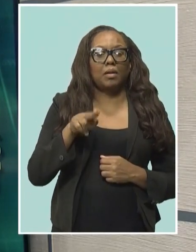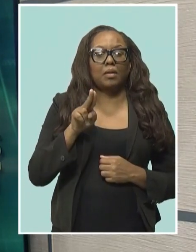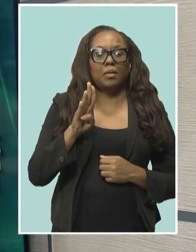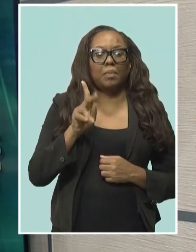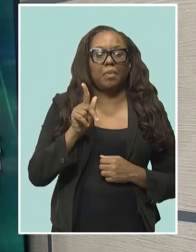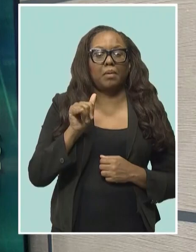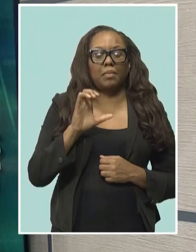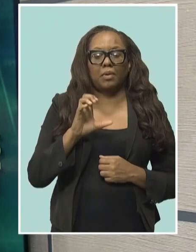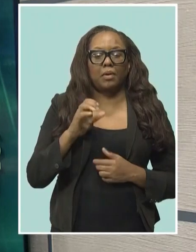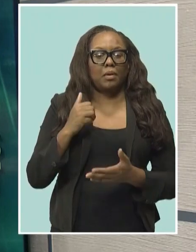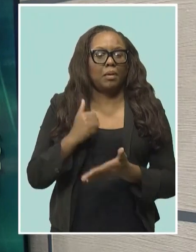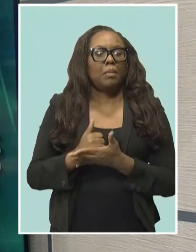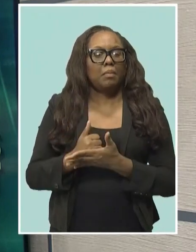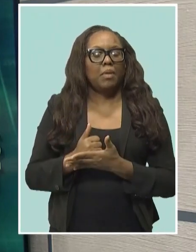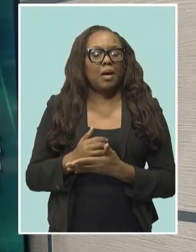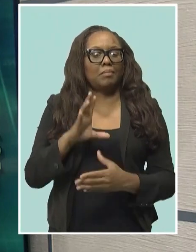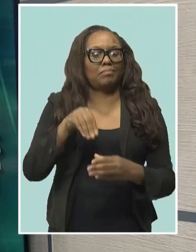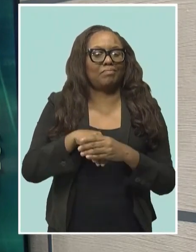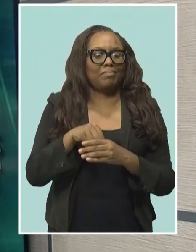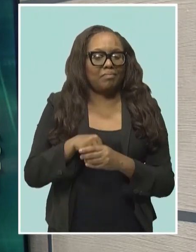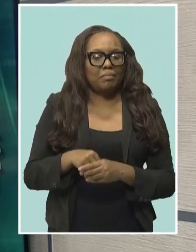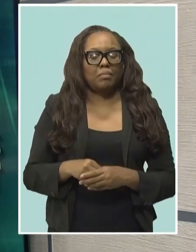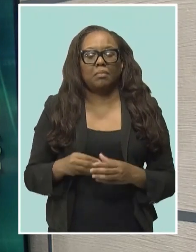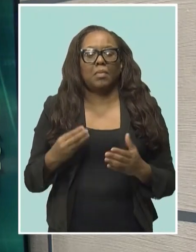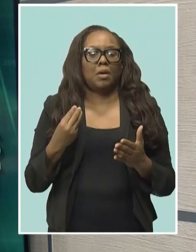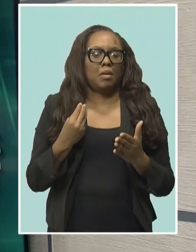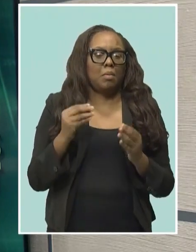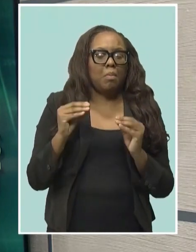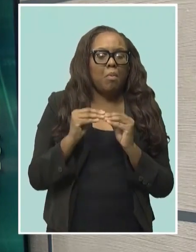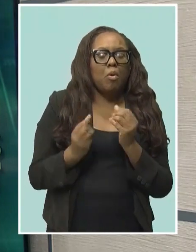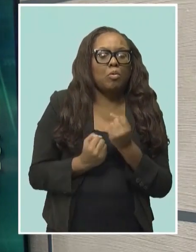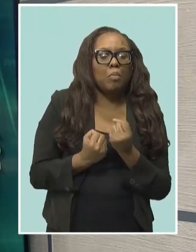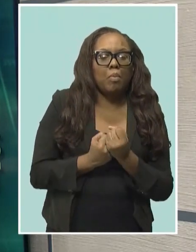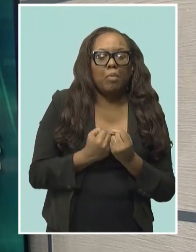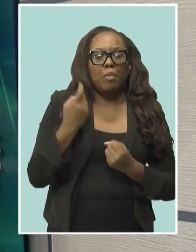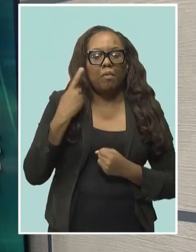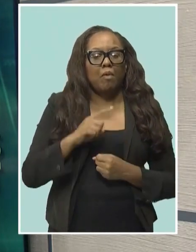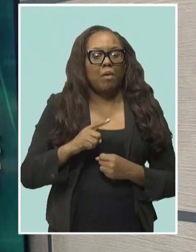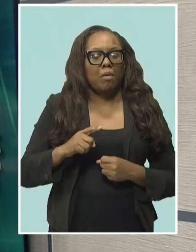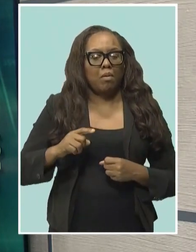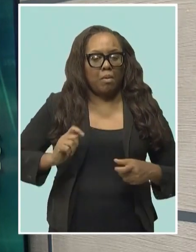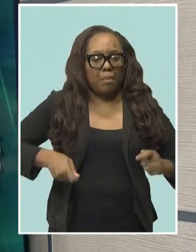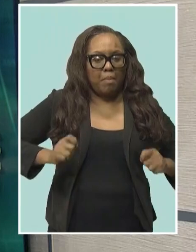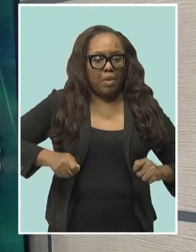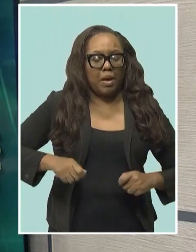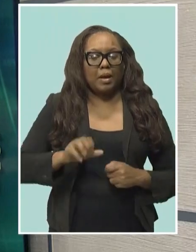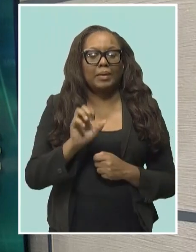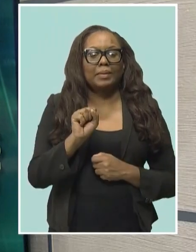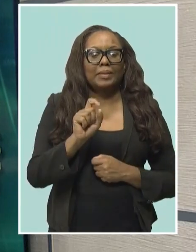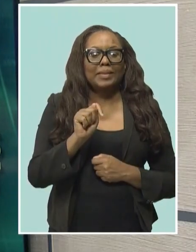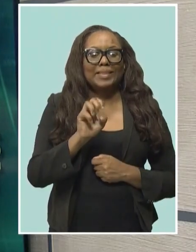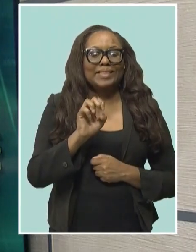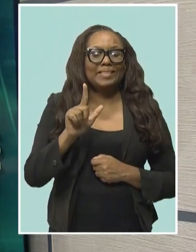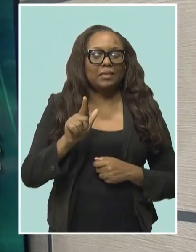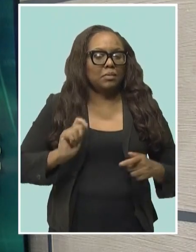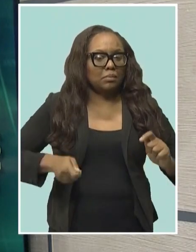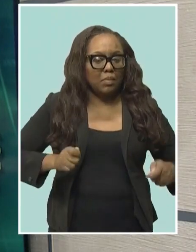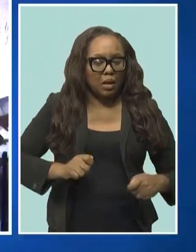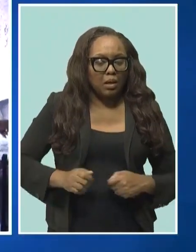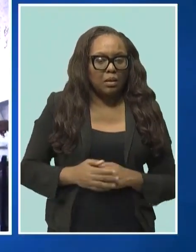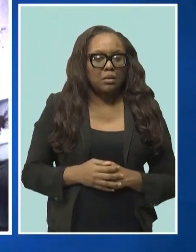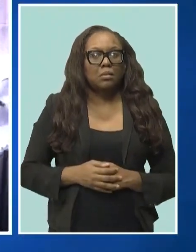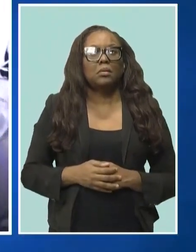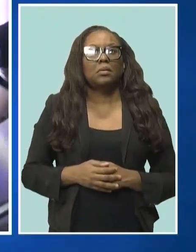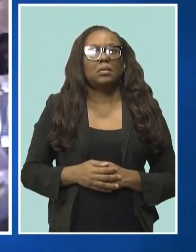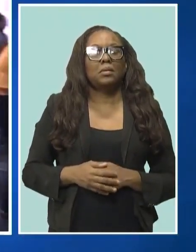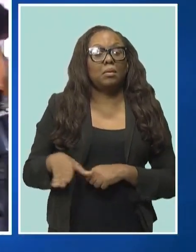as Managing Director Anthony Clark pointed to the shared cultural thread between Trinidad and Tobago and Barbados involving the